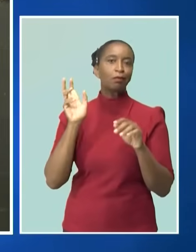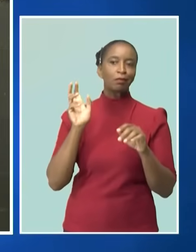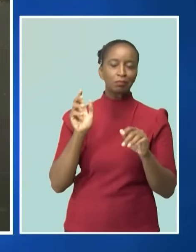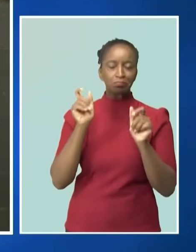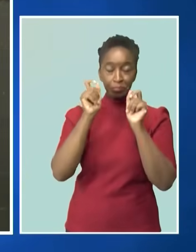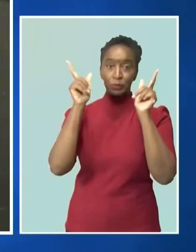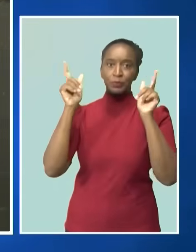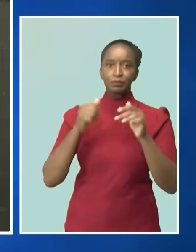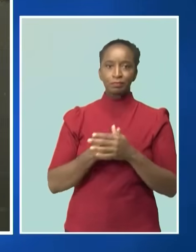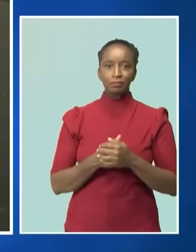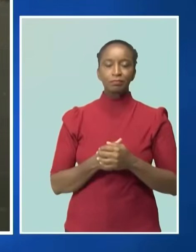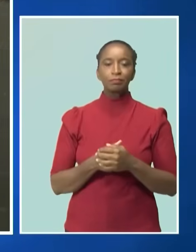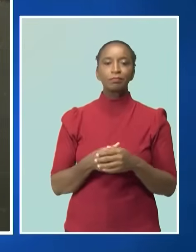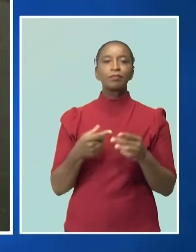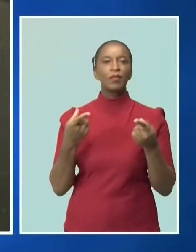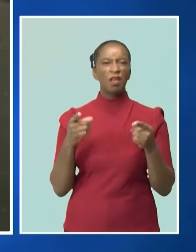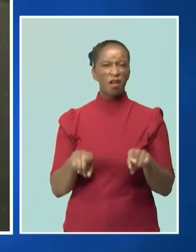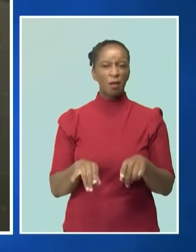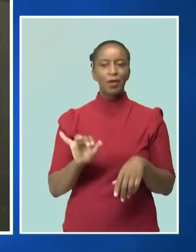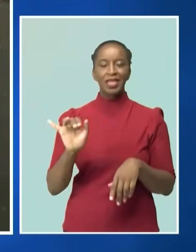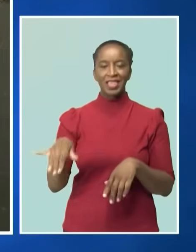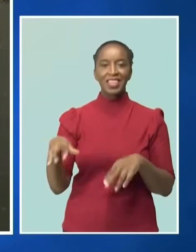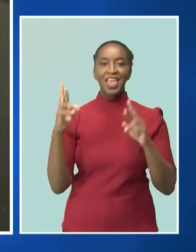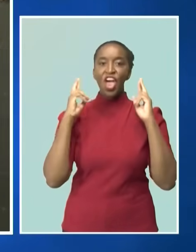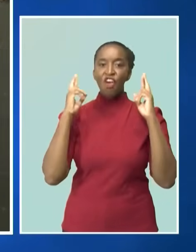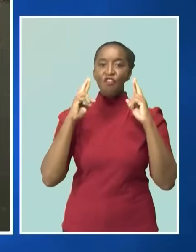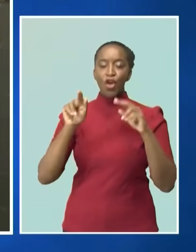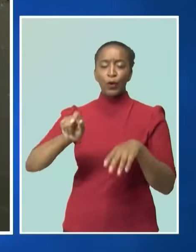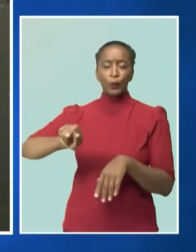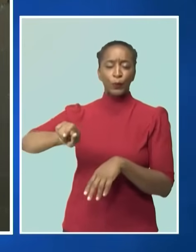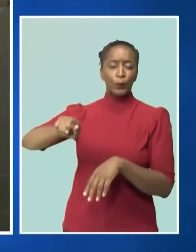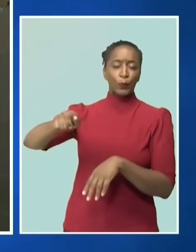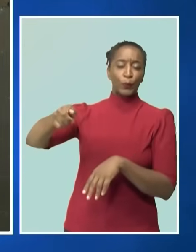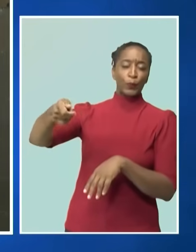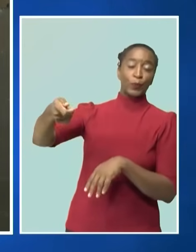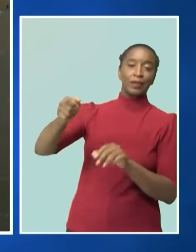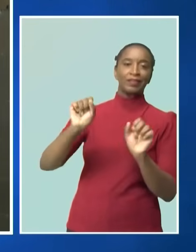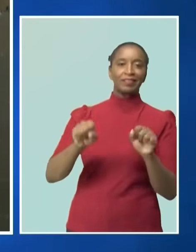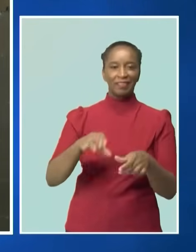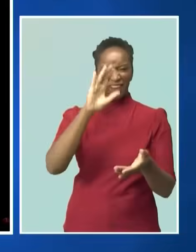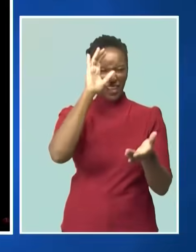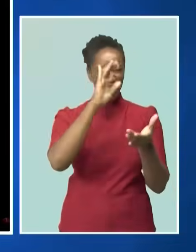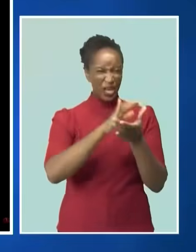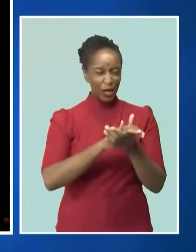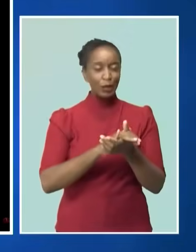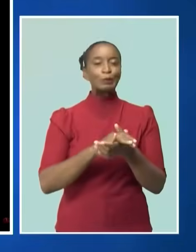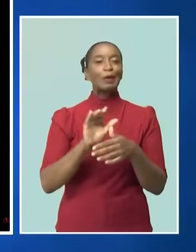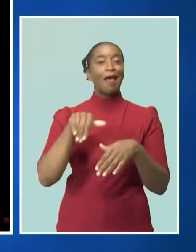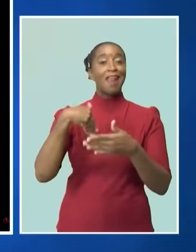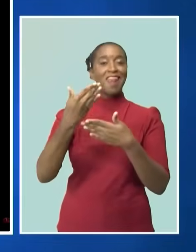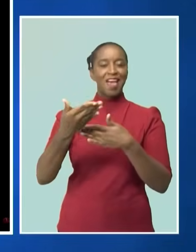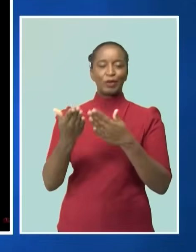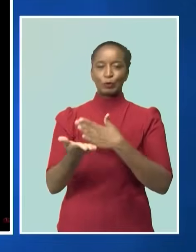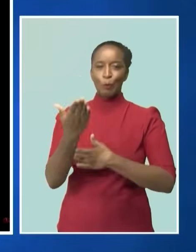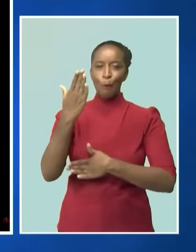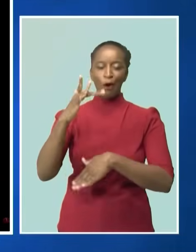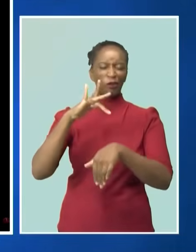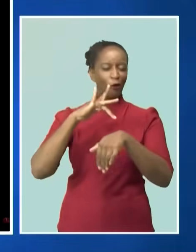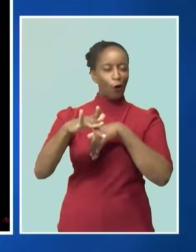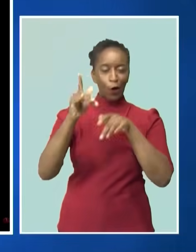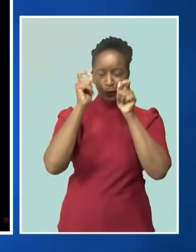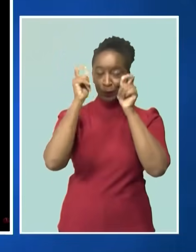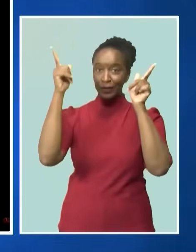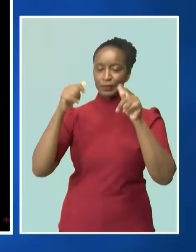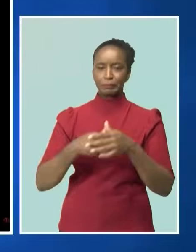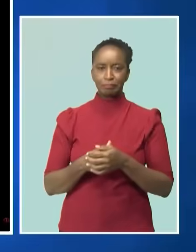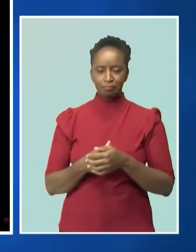the radio on to the limit so that my husband would be able to wake up early the next morning. Ms. Daniel and her husband